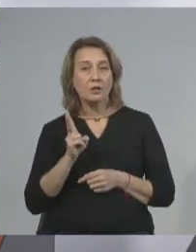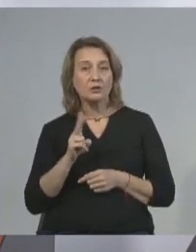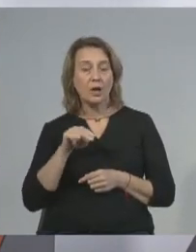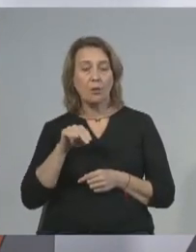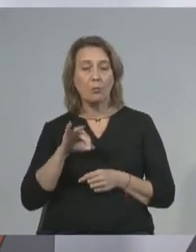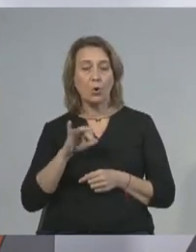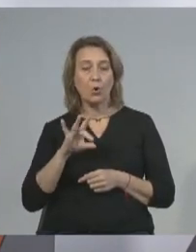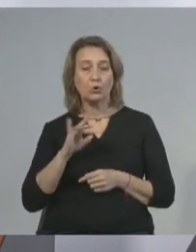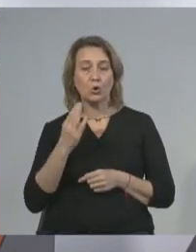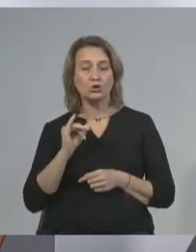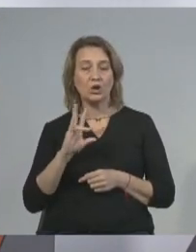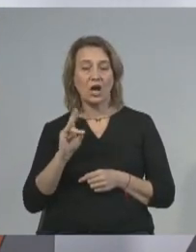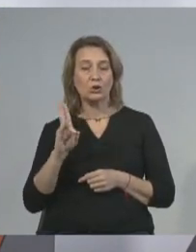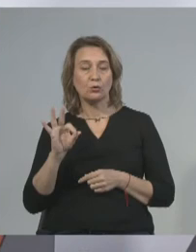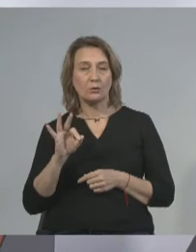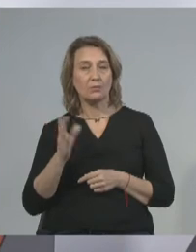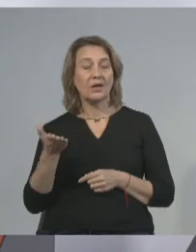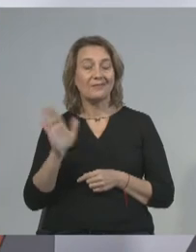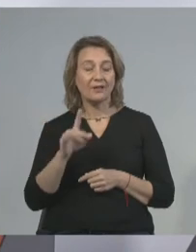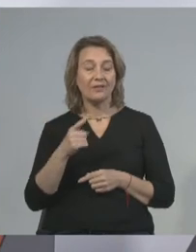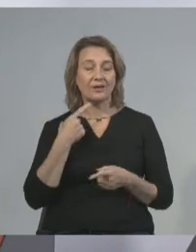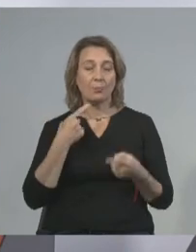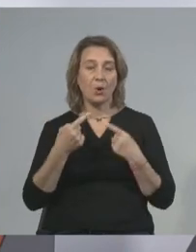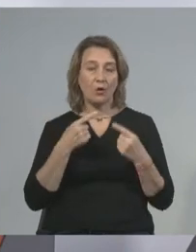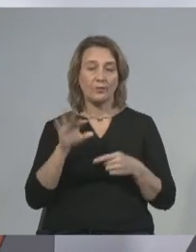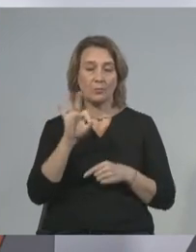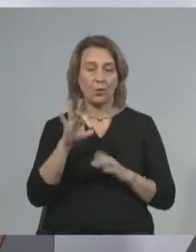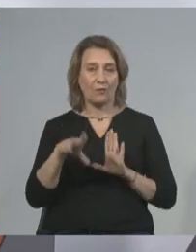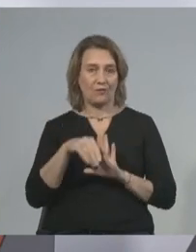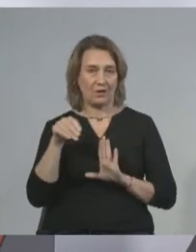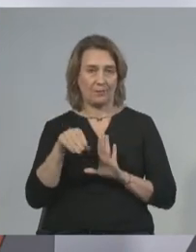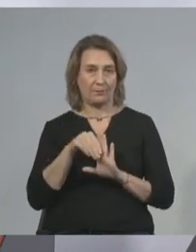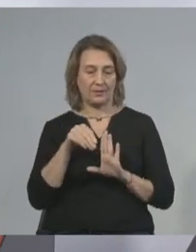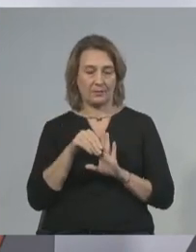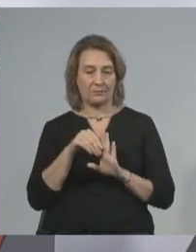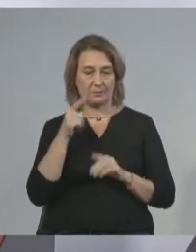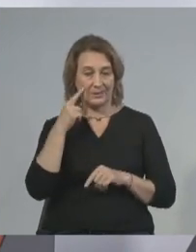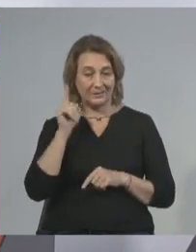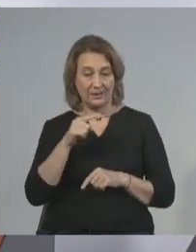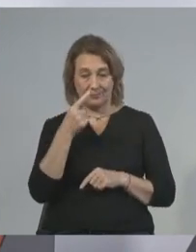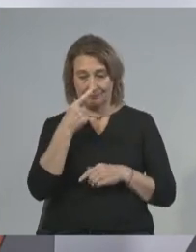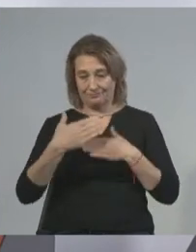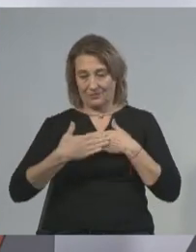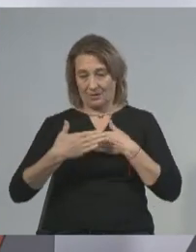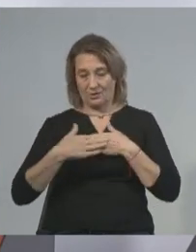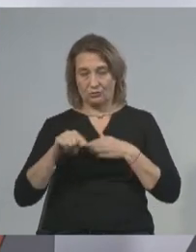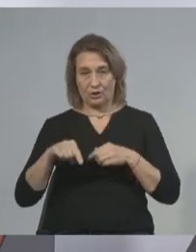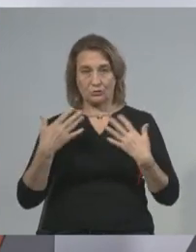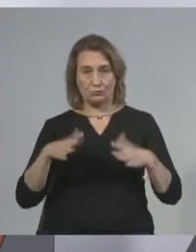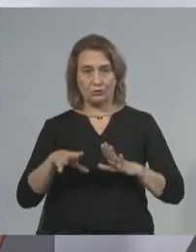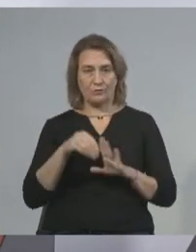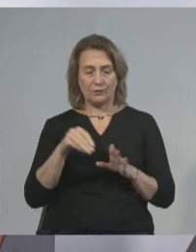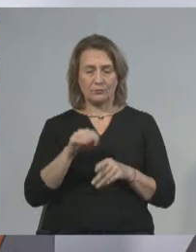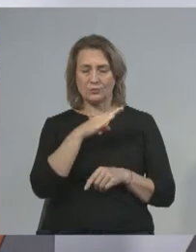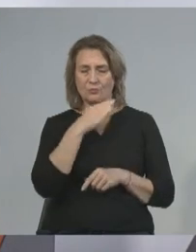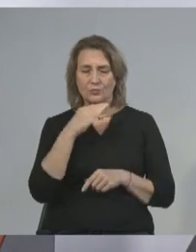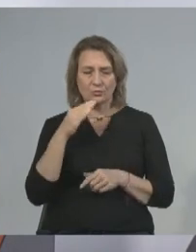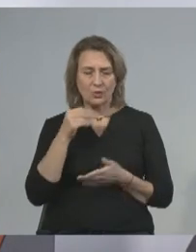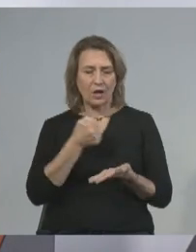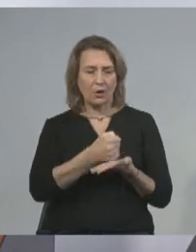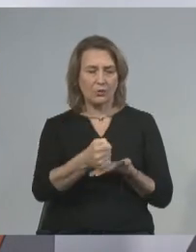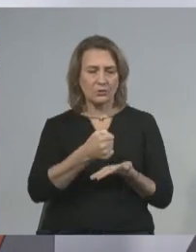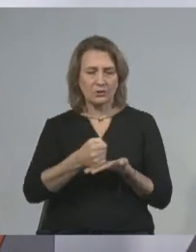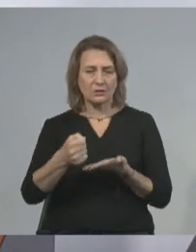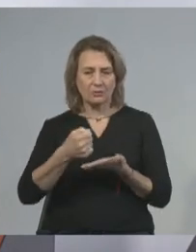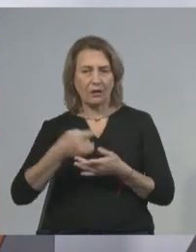is a question from facebook let's speak about elections a bit and about names we know that elections are coming up and it's clear that